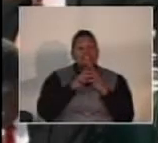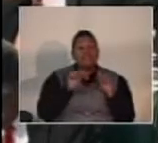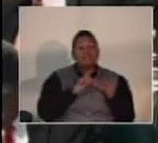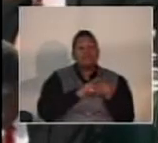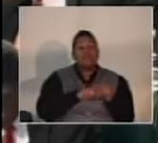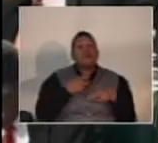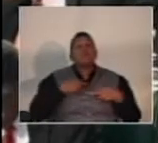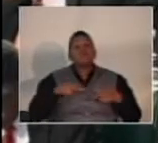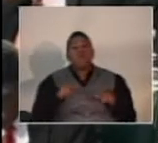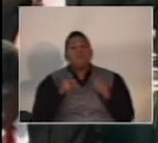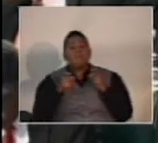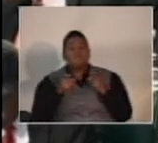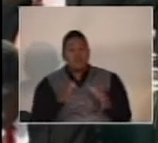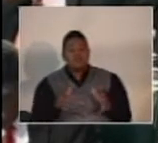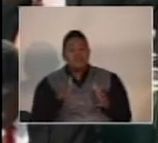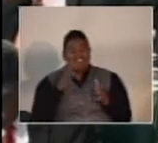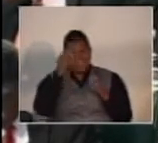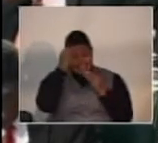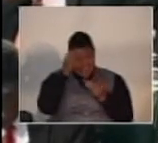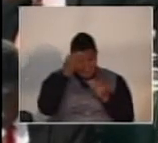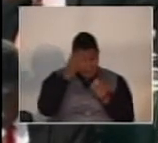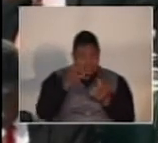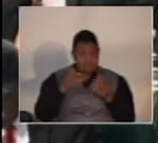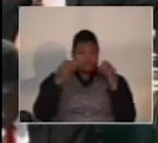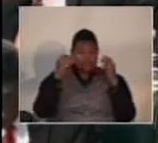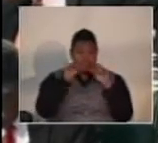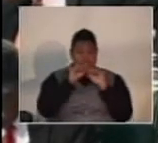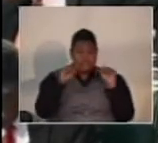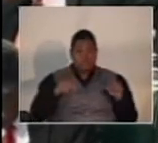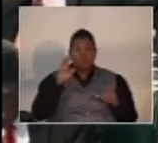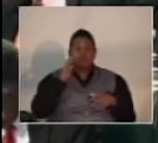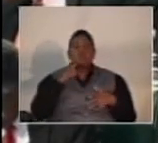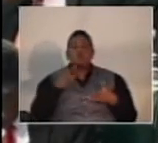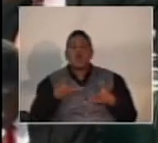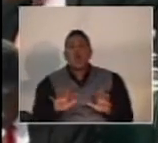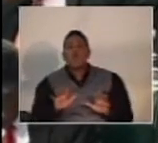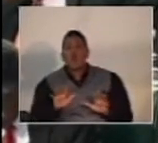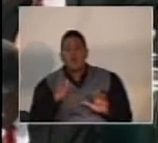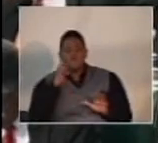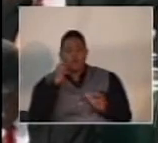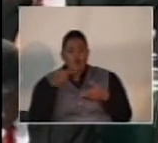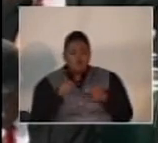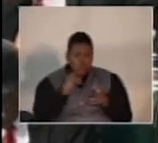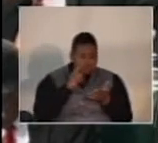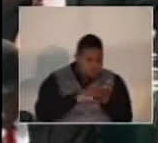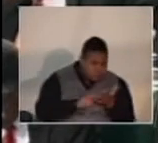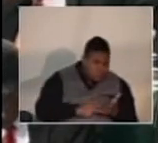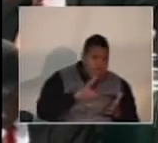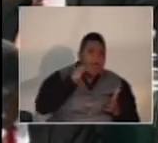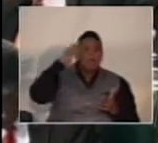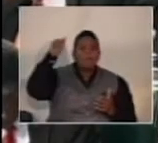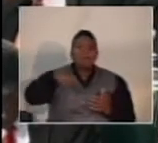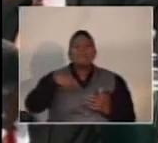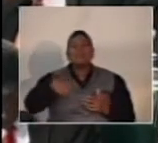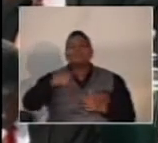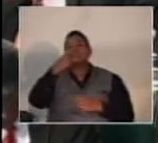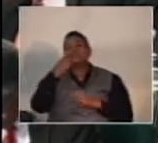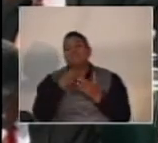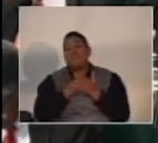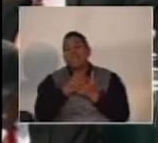information system will facilitate the automation of road inspection and will be implemented during this financial